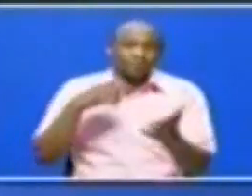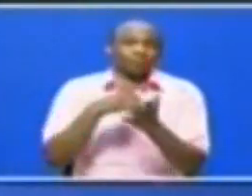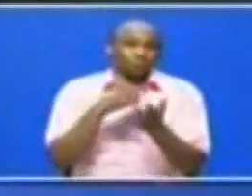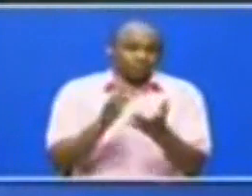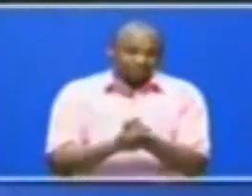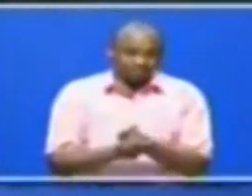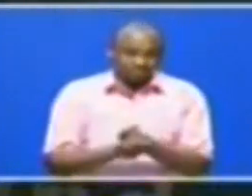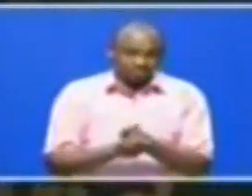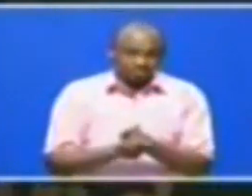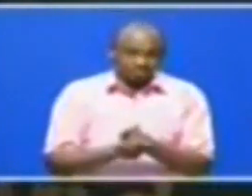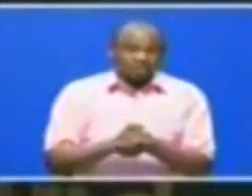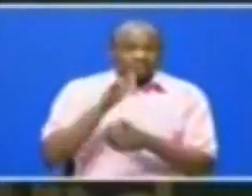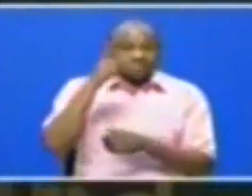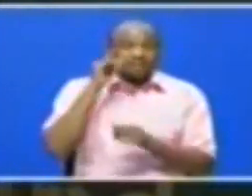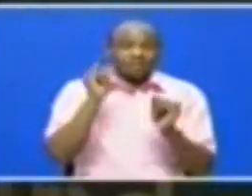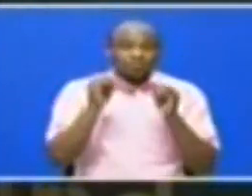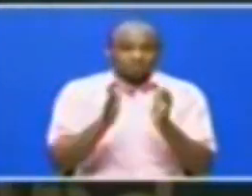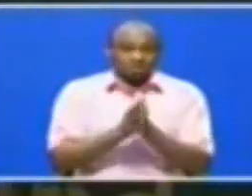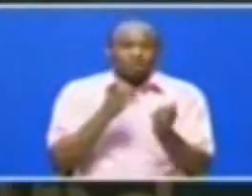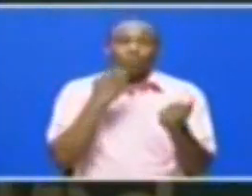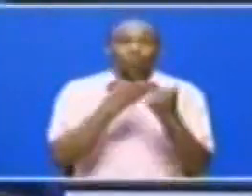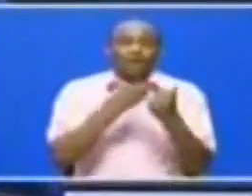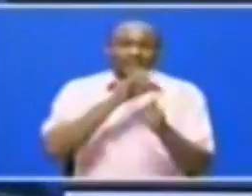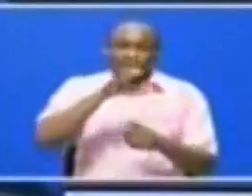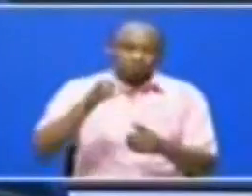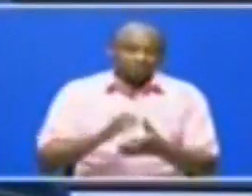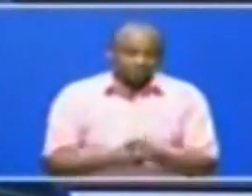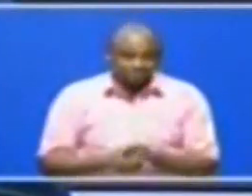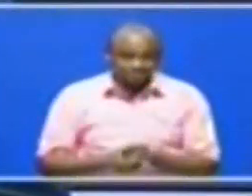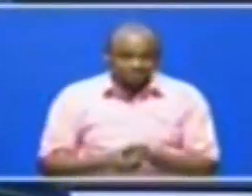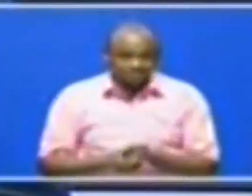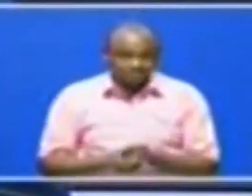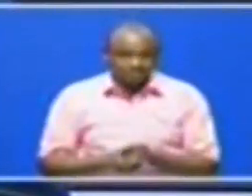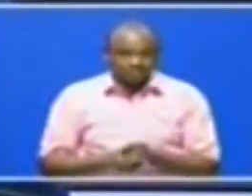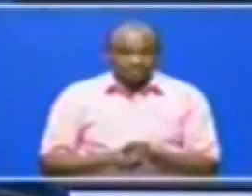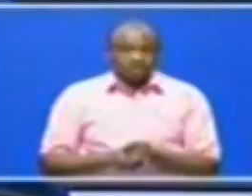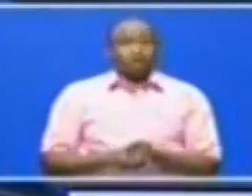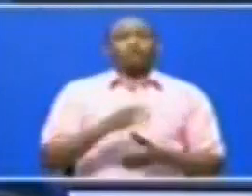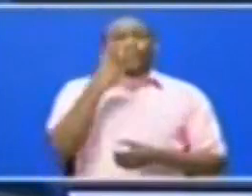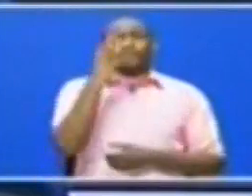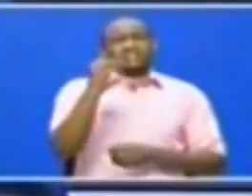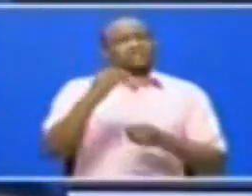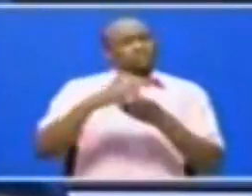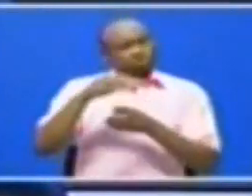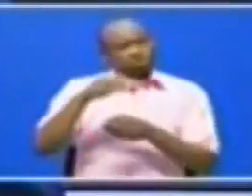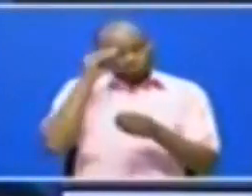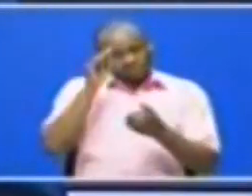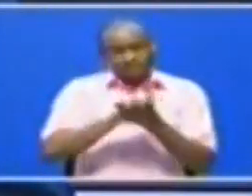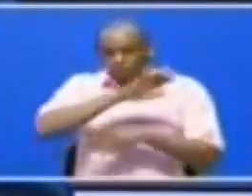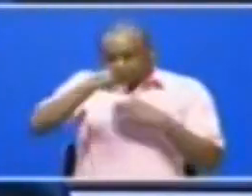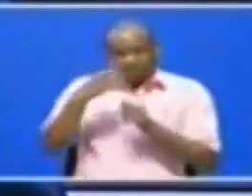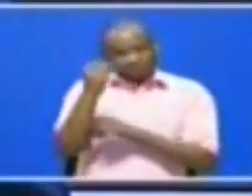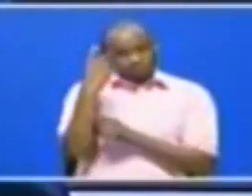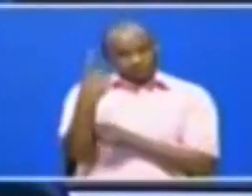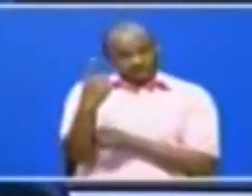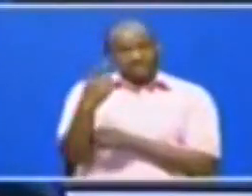involved. Tobias Chanji, KTN News, Kwale County. At least 40 students out of the total 51 who